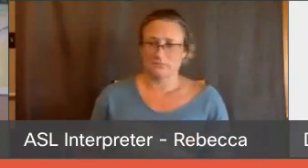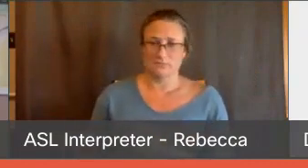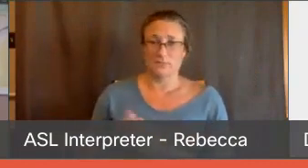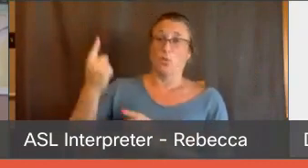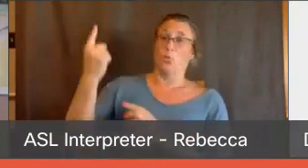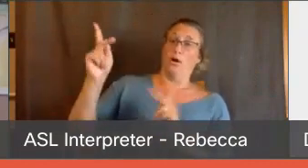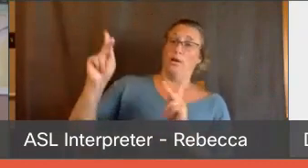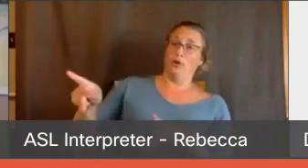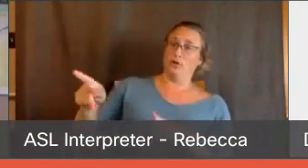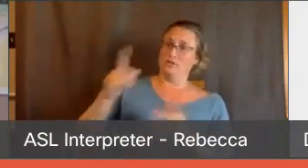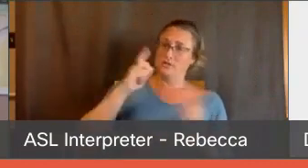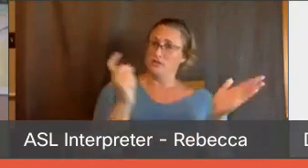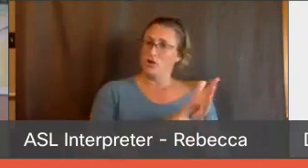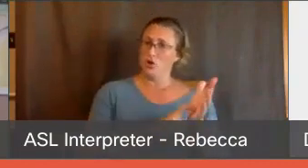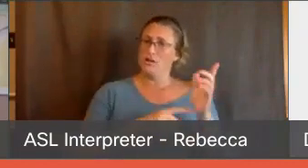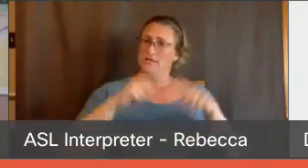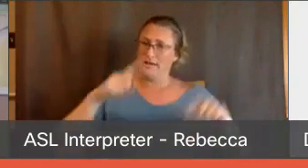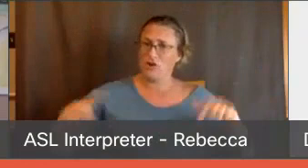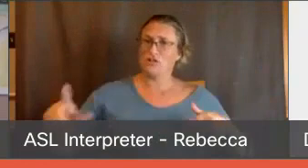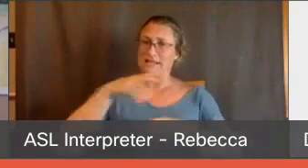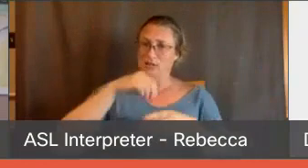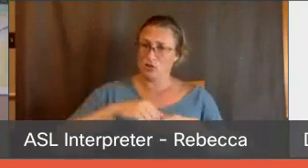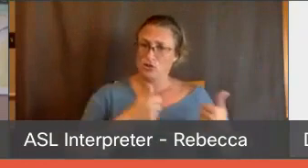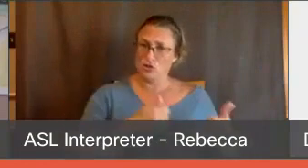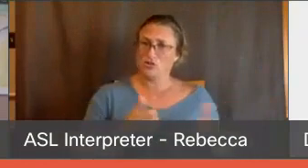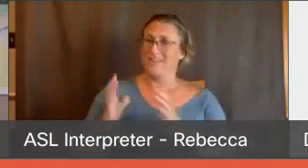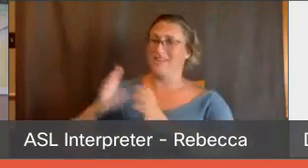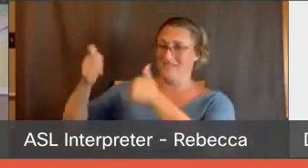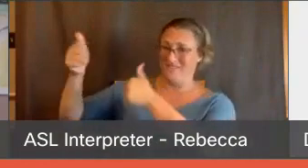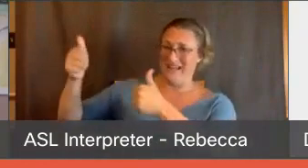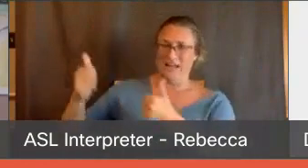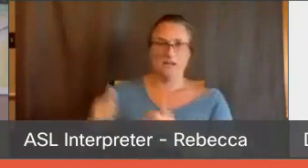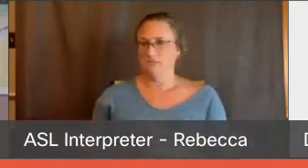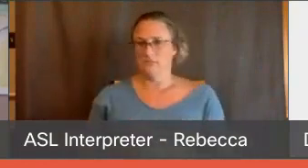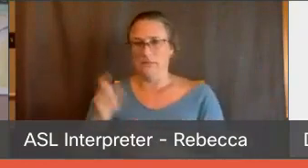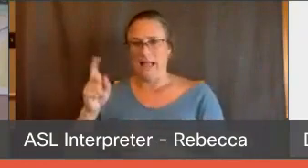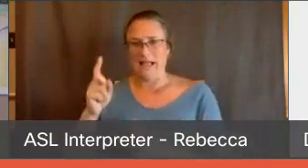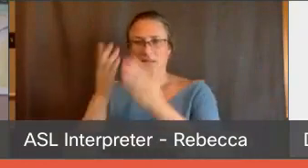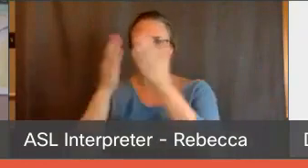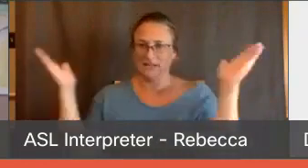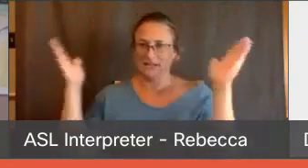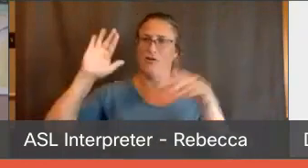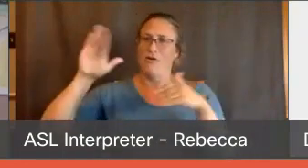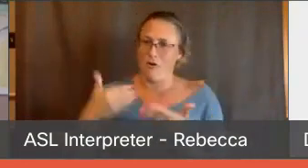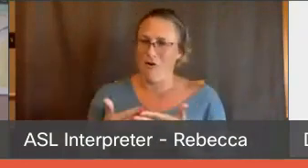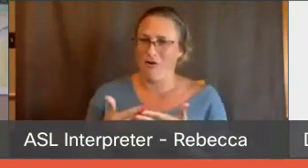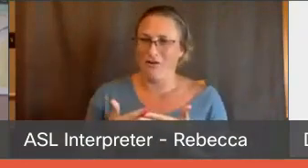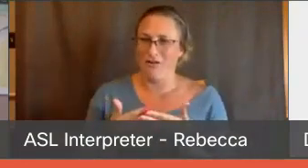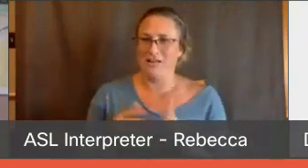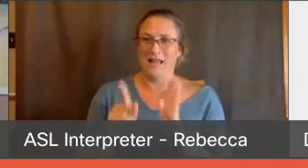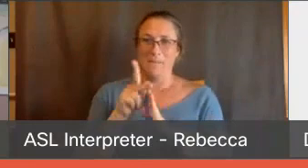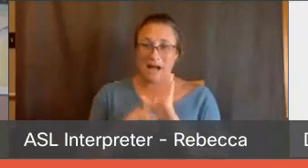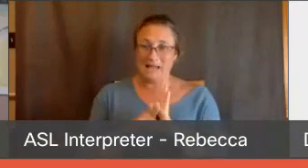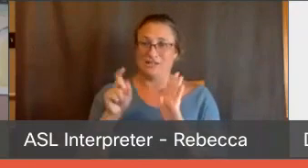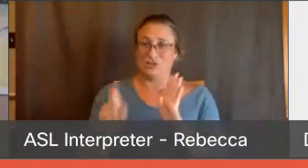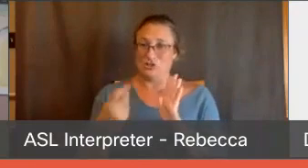and just expect that they will just always be there to make sure that that's on the agenda or that that's applied. We need to make sure that policies clearly state how